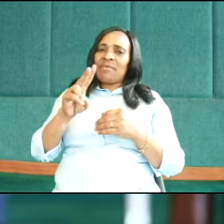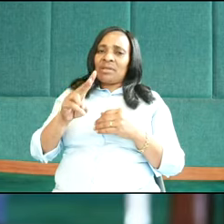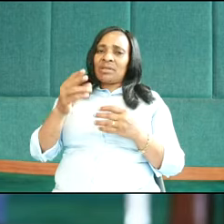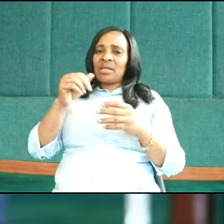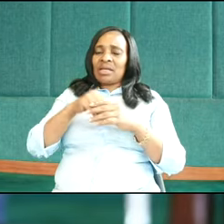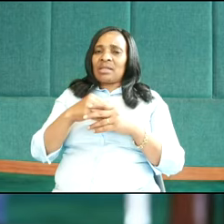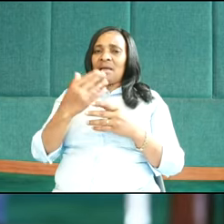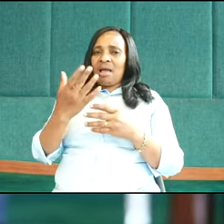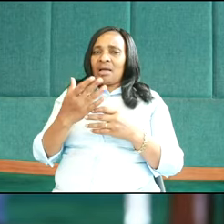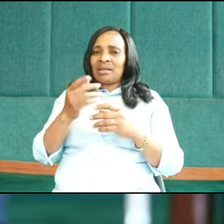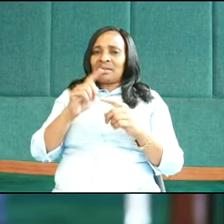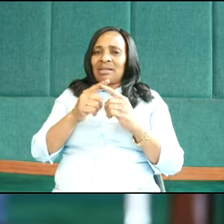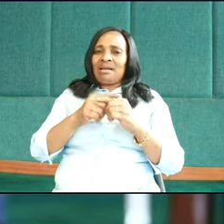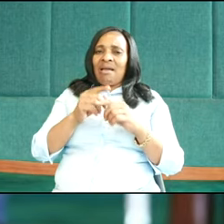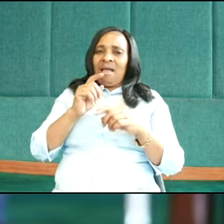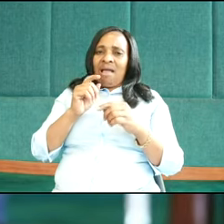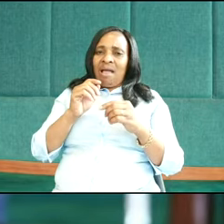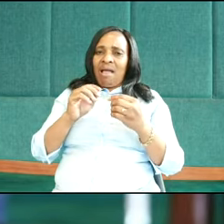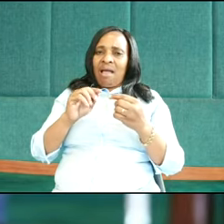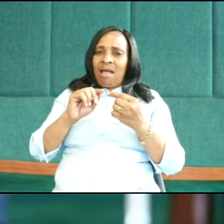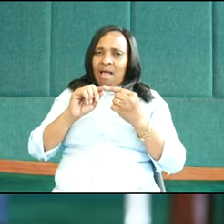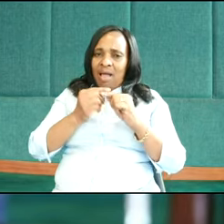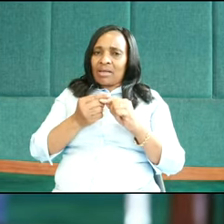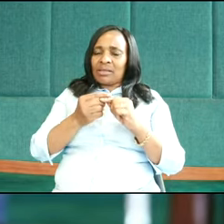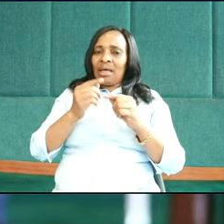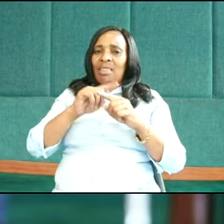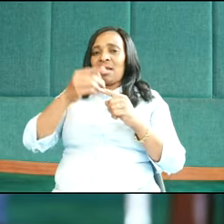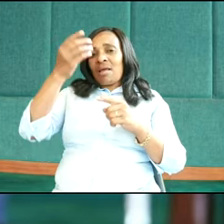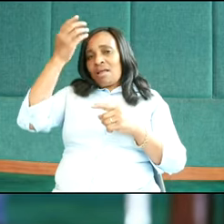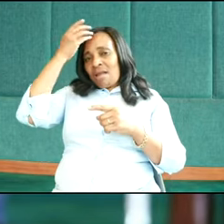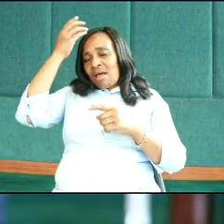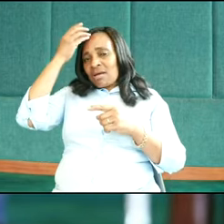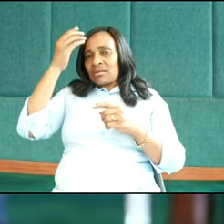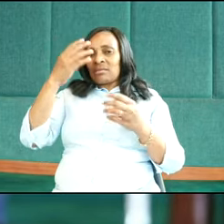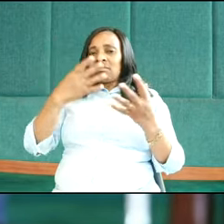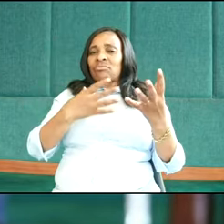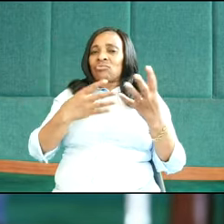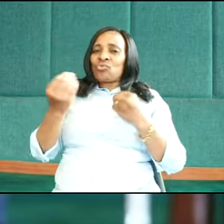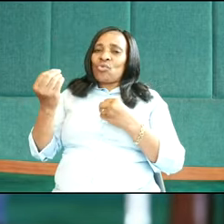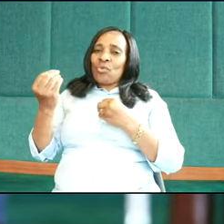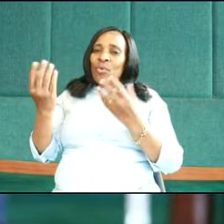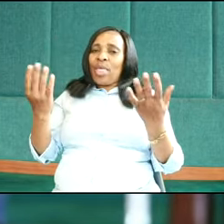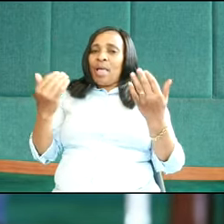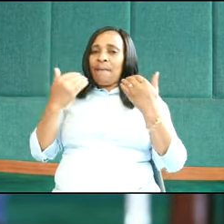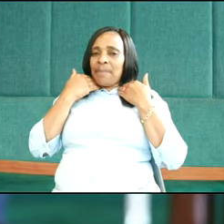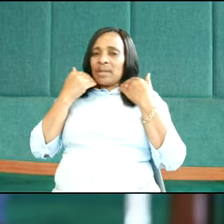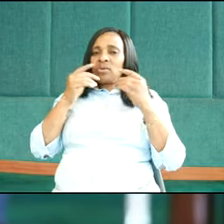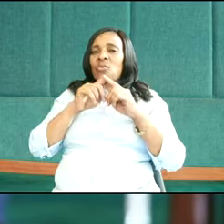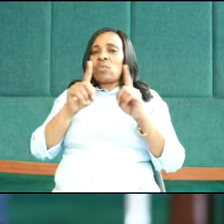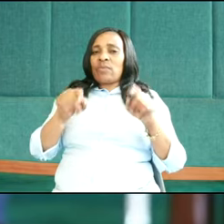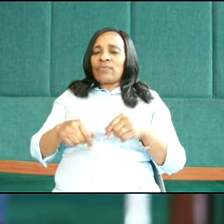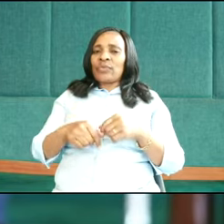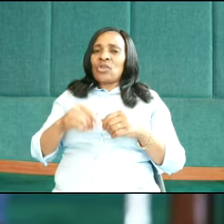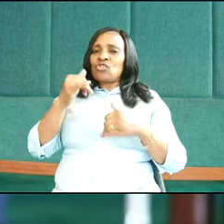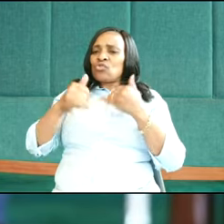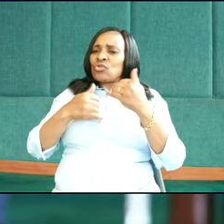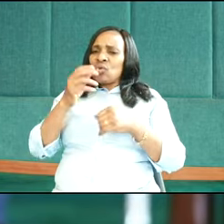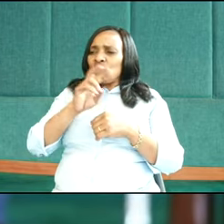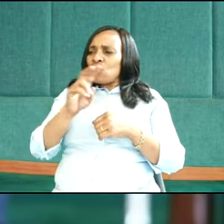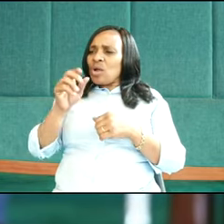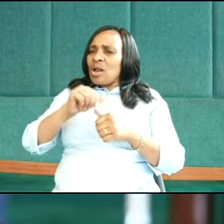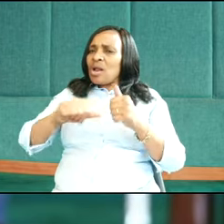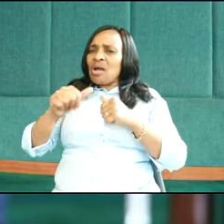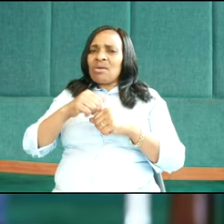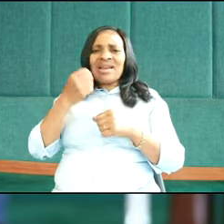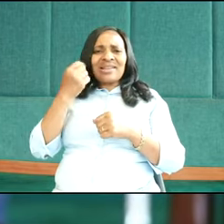arm and it hurt. Then a nurse took her to a bed in the hospital ward. Joylene looked around. She